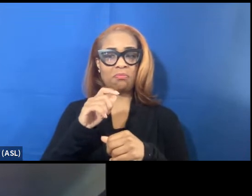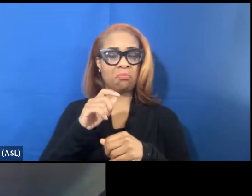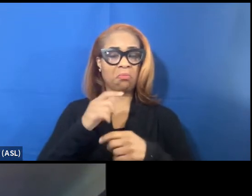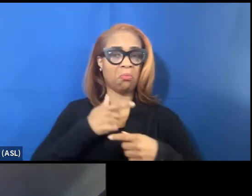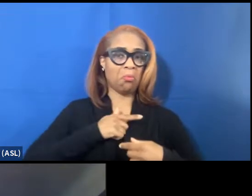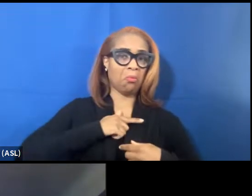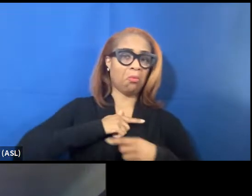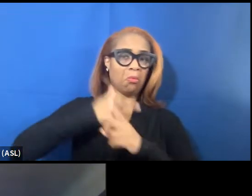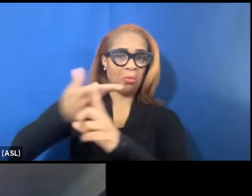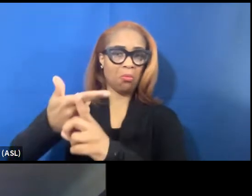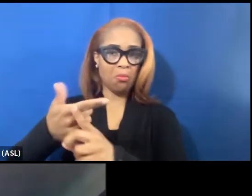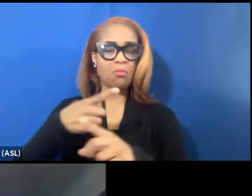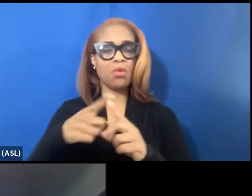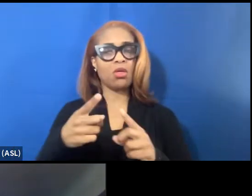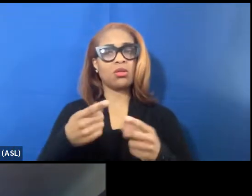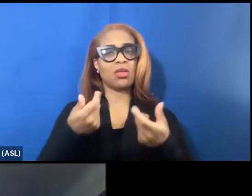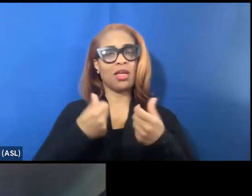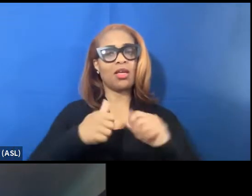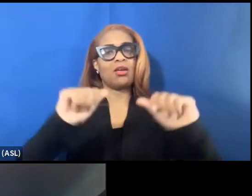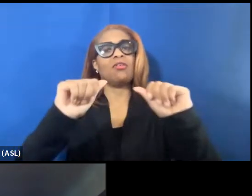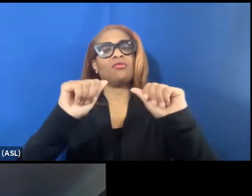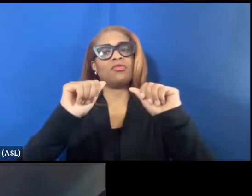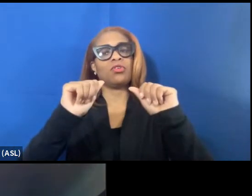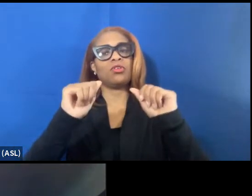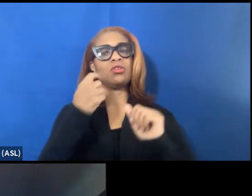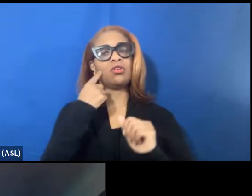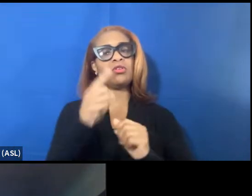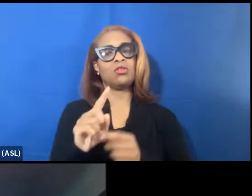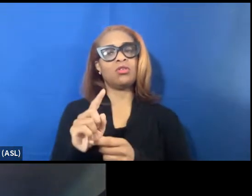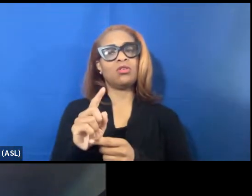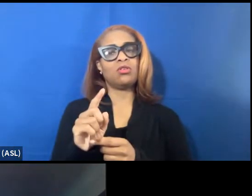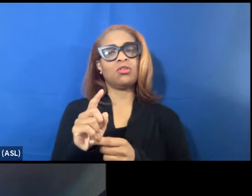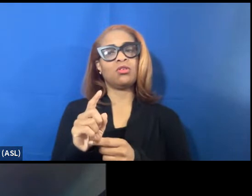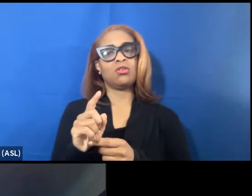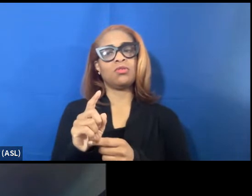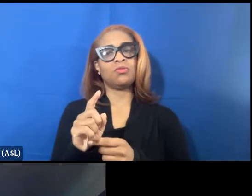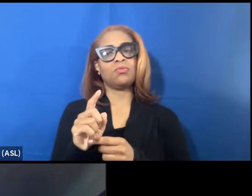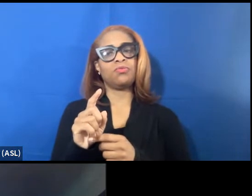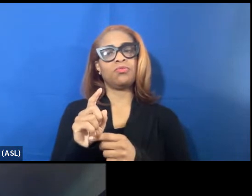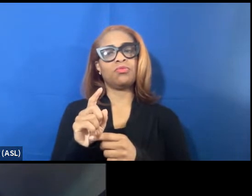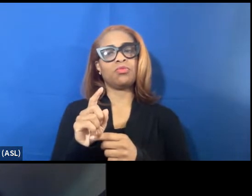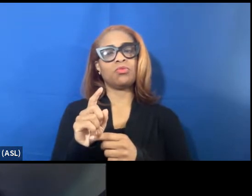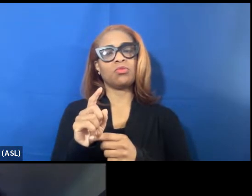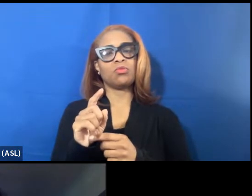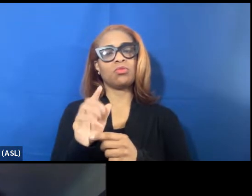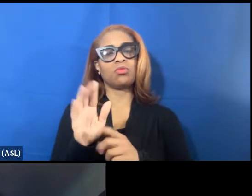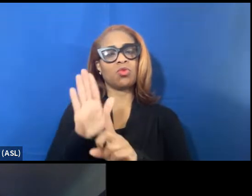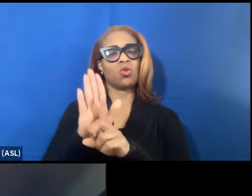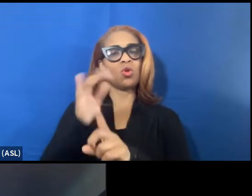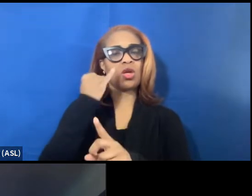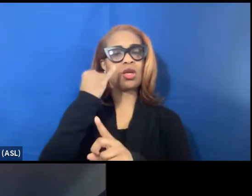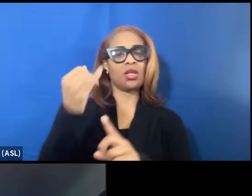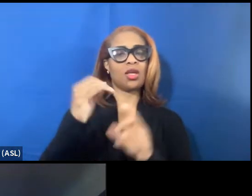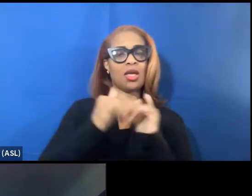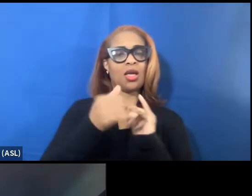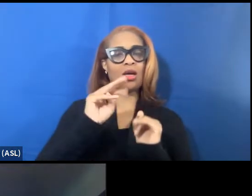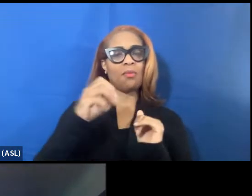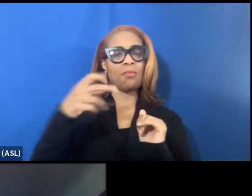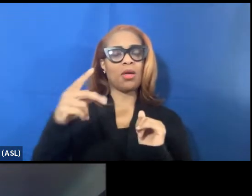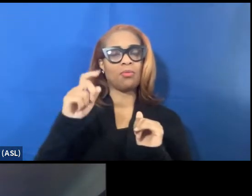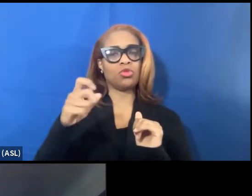and into uh your ideas on on how the maps should be